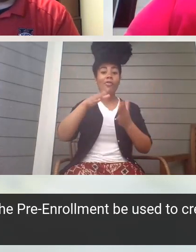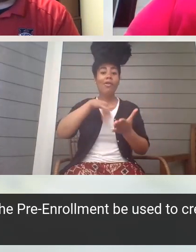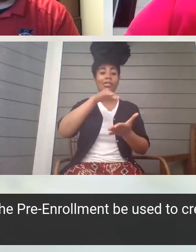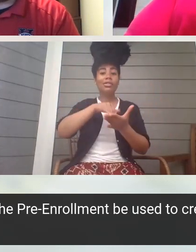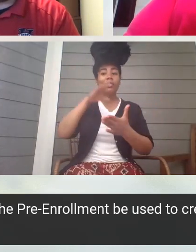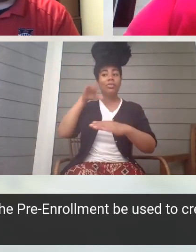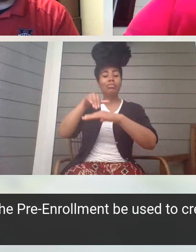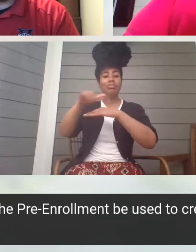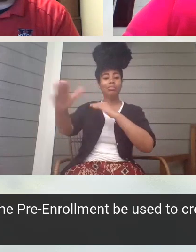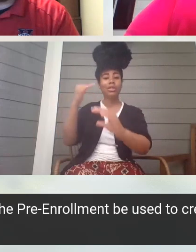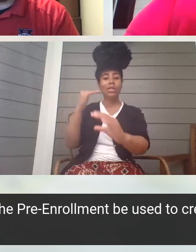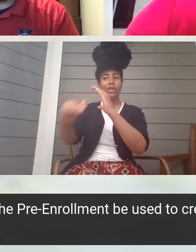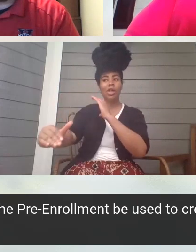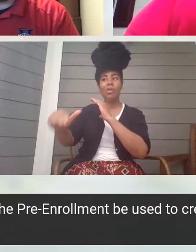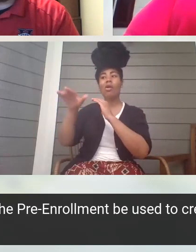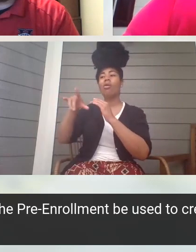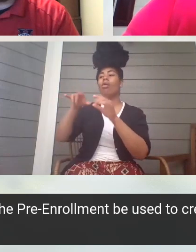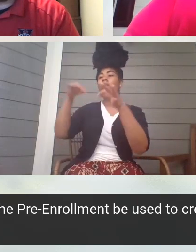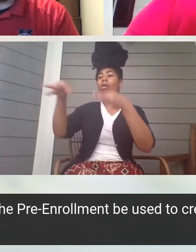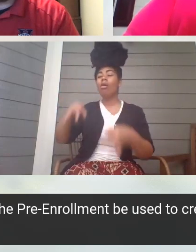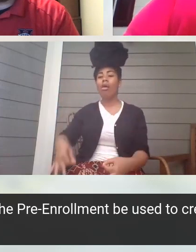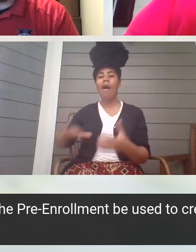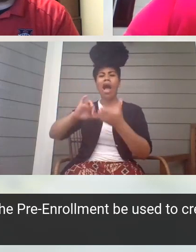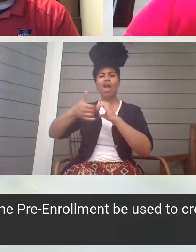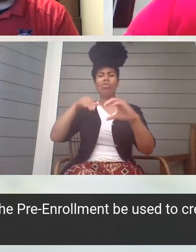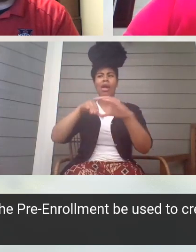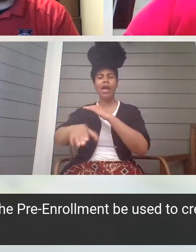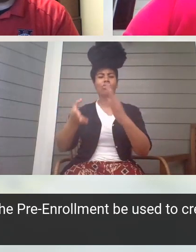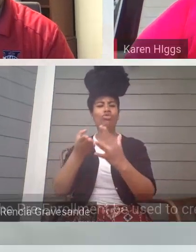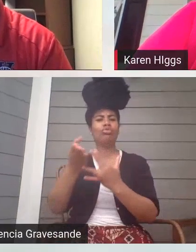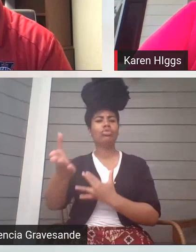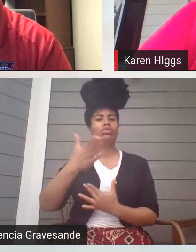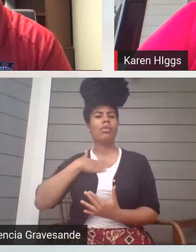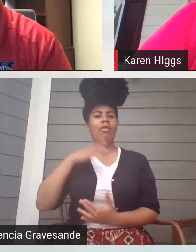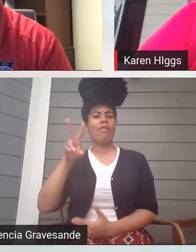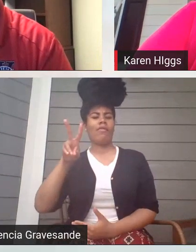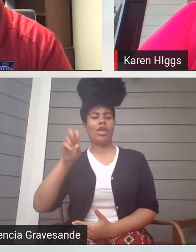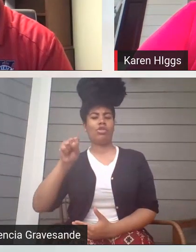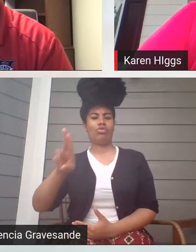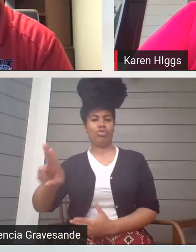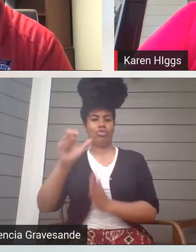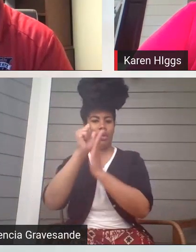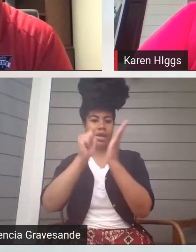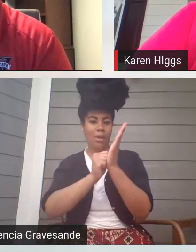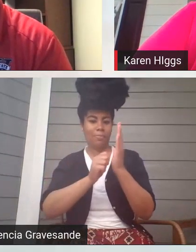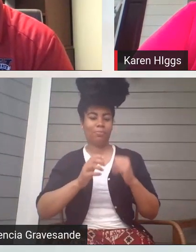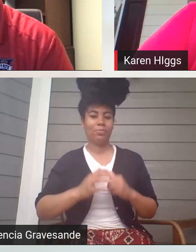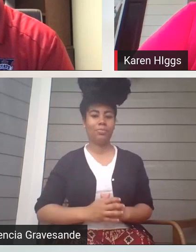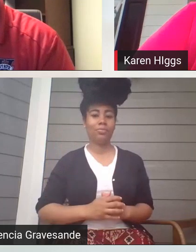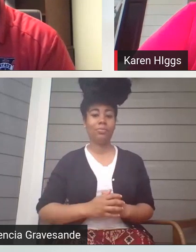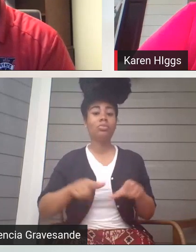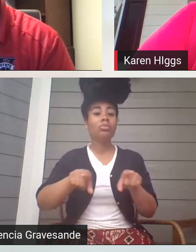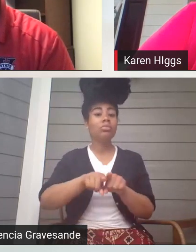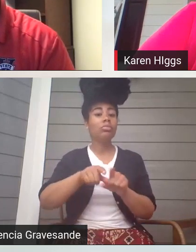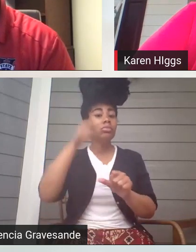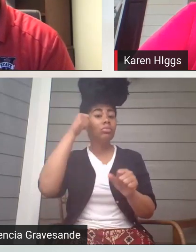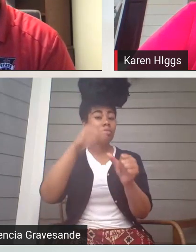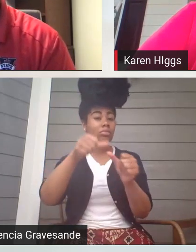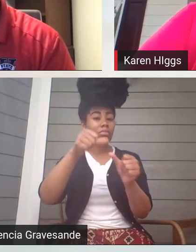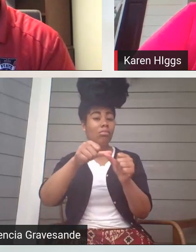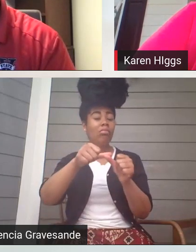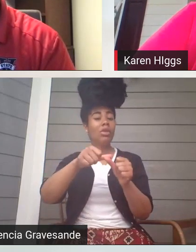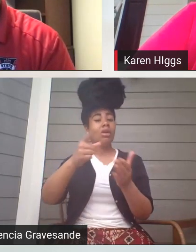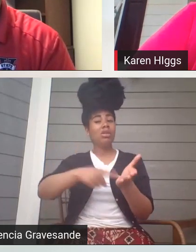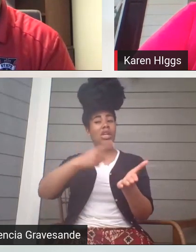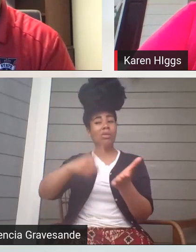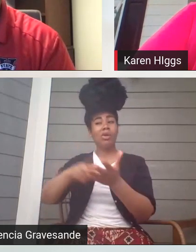include instructions for how to access it through your MyVSU account. So one thing to keep in mind, we try to get these schedules turned